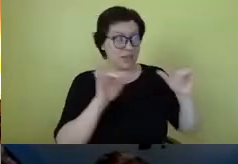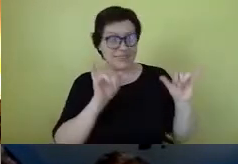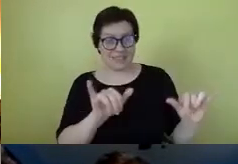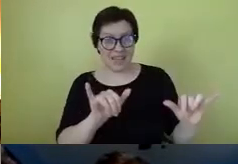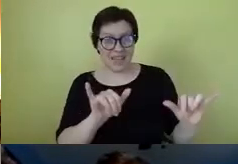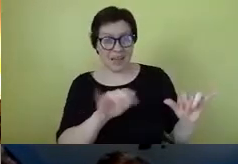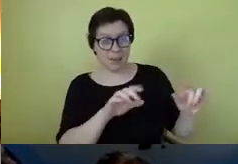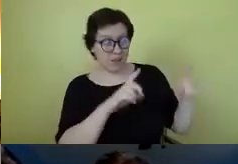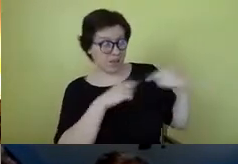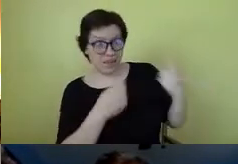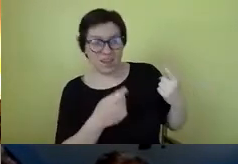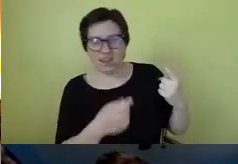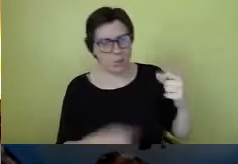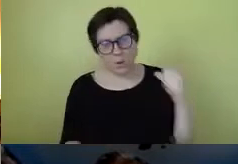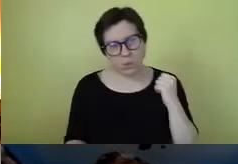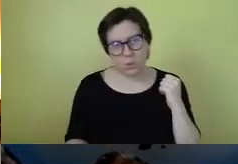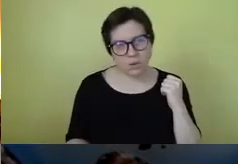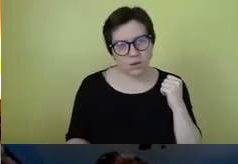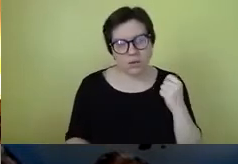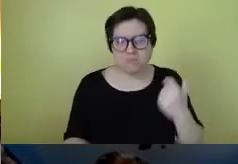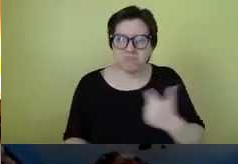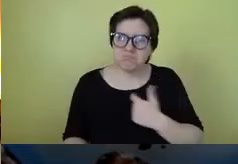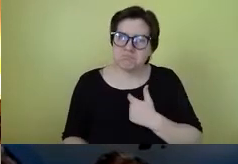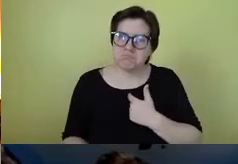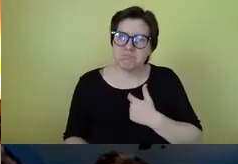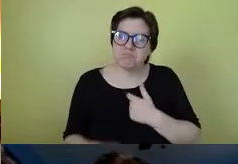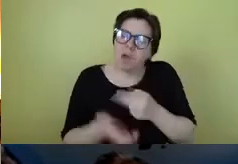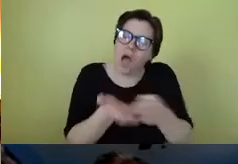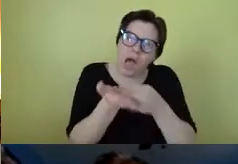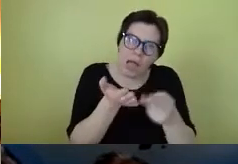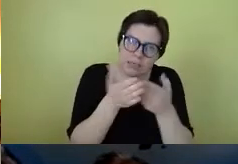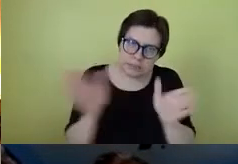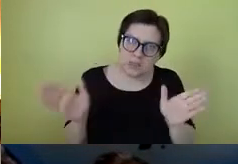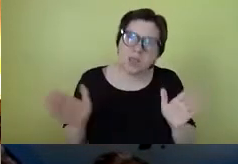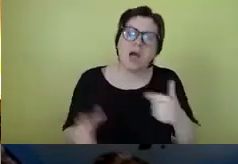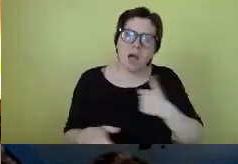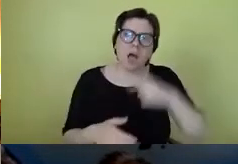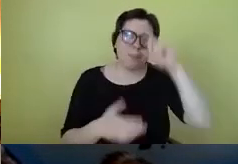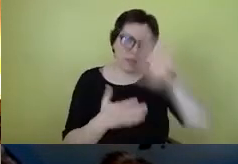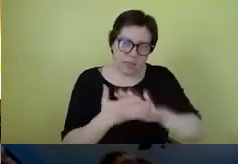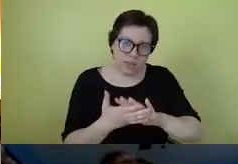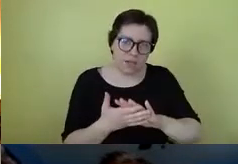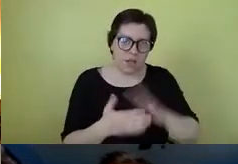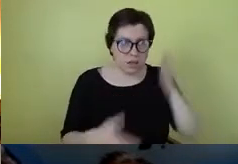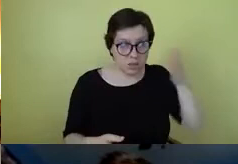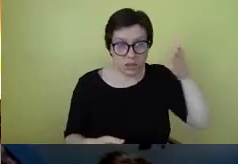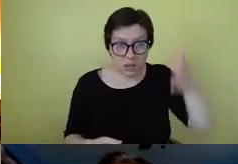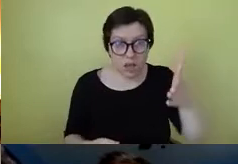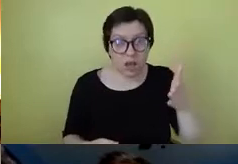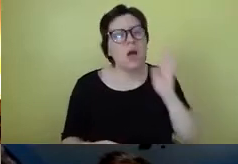way as it was. I believe, to be perfectly honest, we will get back to a